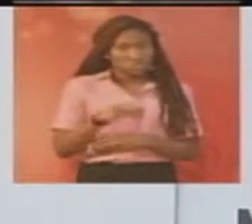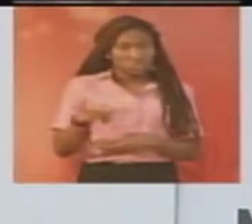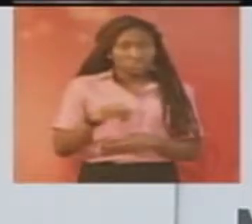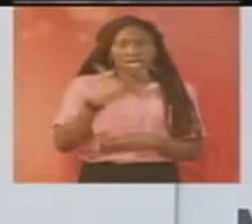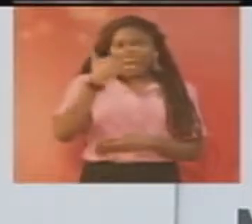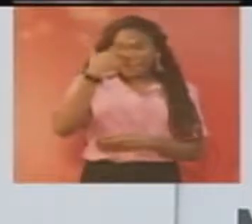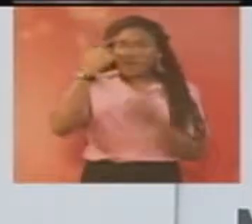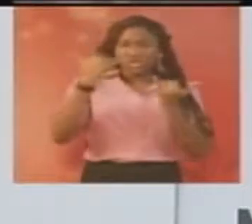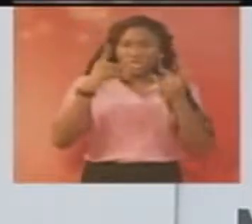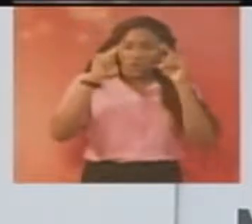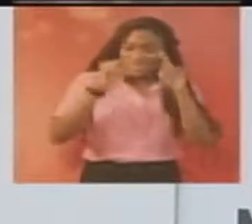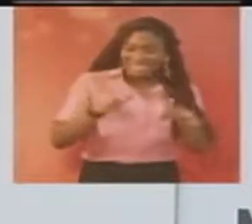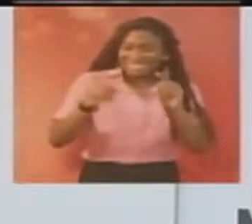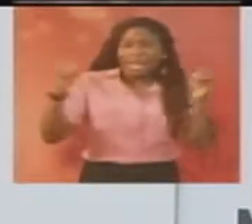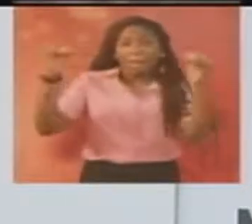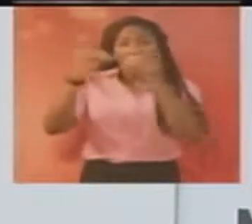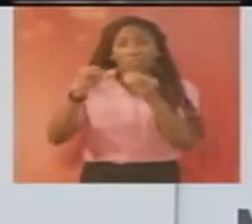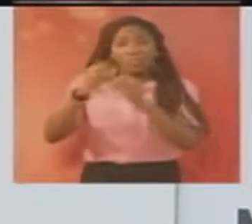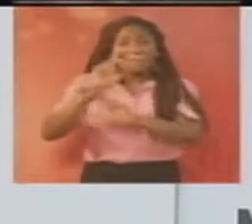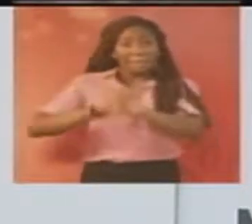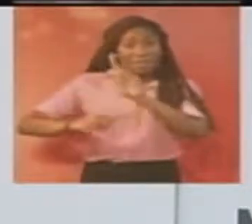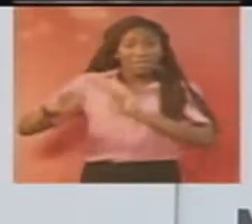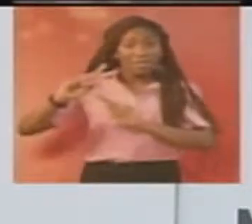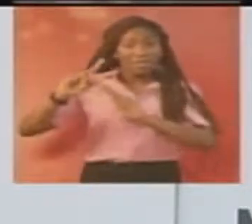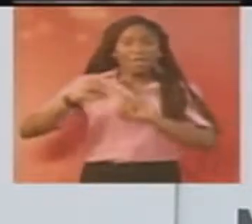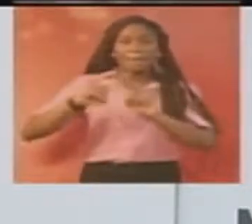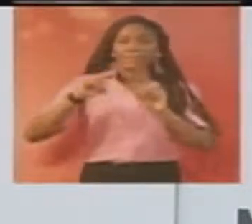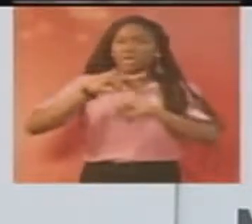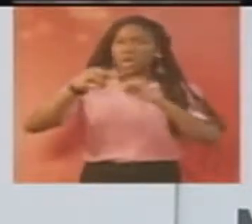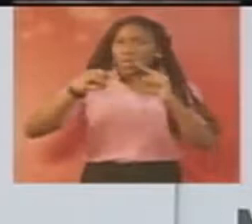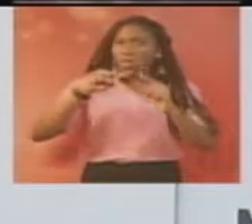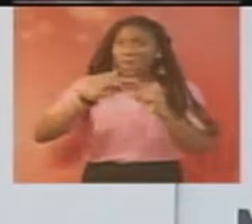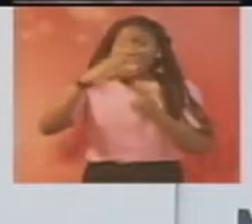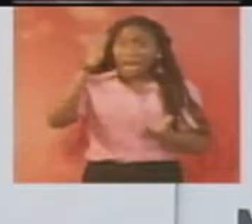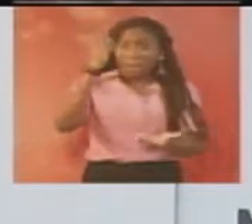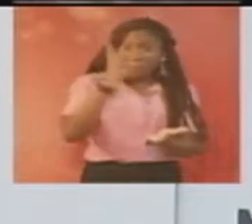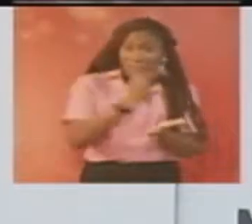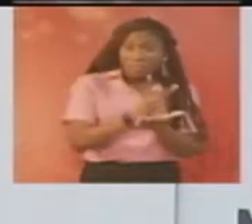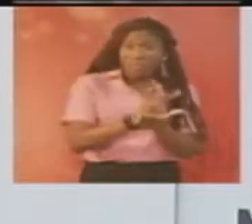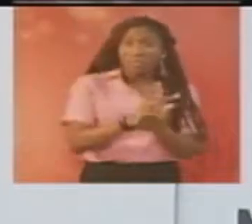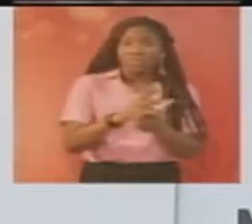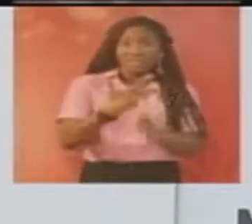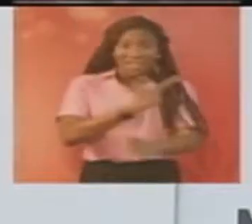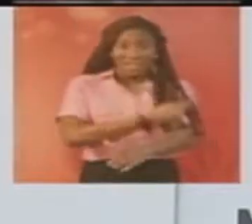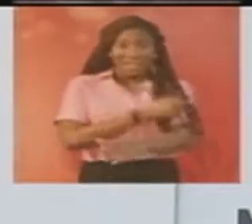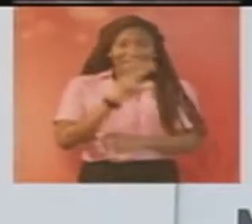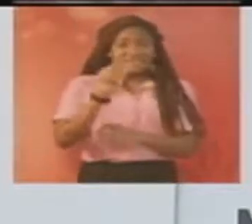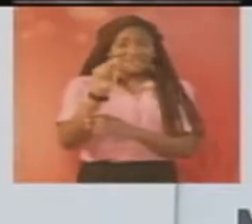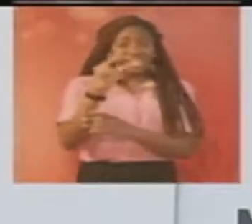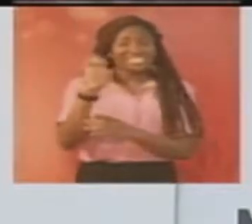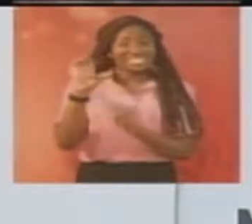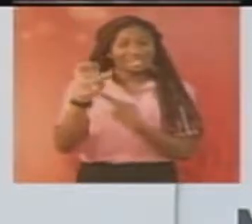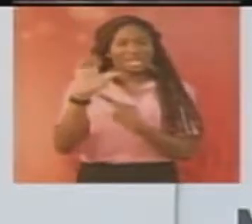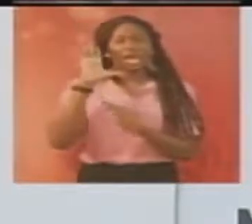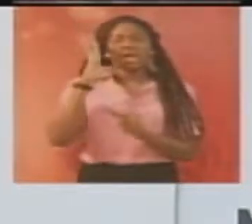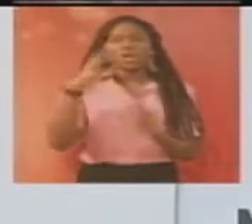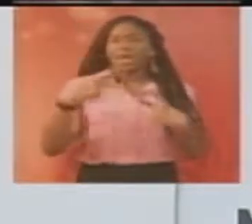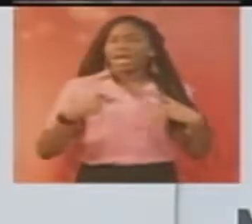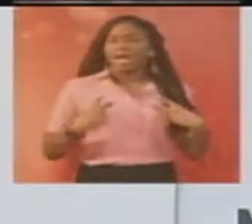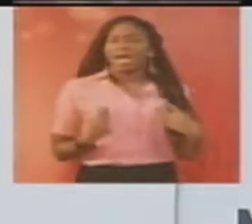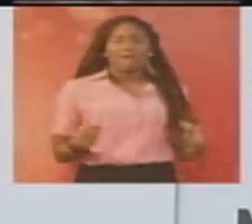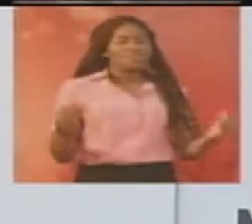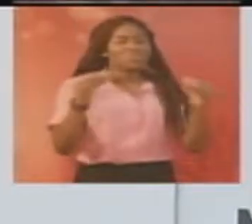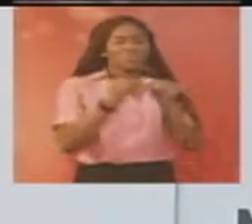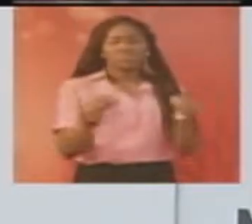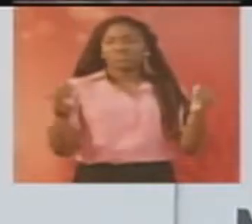people. But by the time the vaccine is approved, they'd be looking at a very large pool of information with tens of thousands of people,